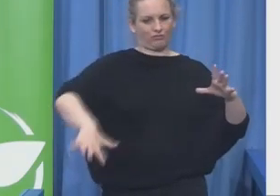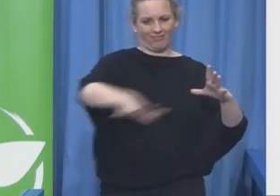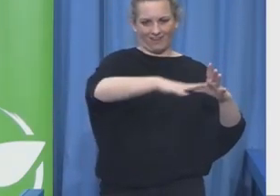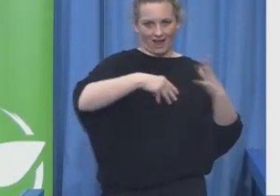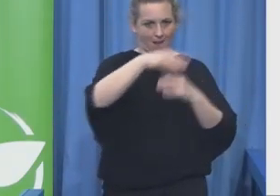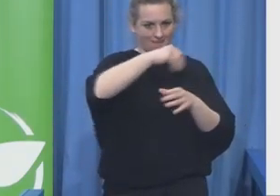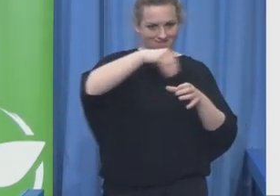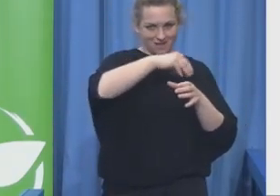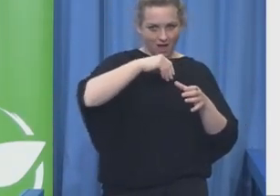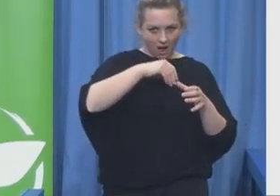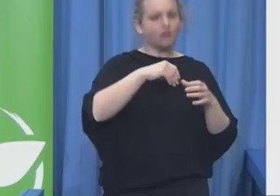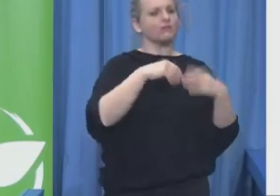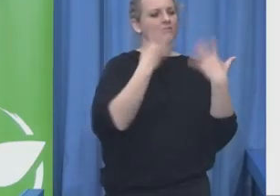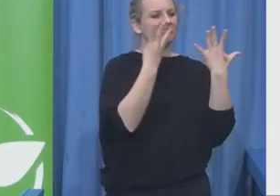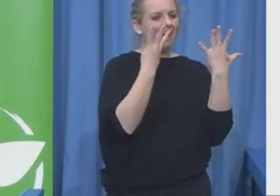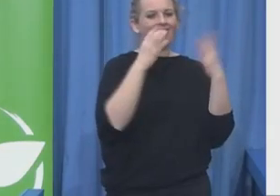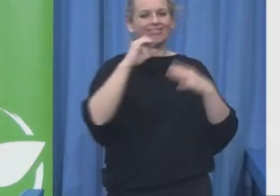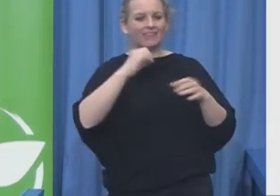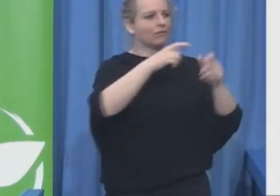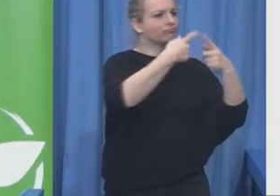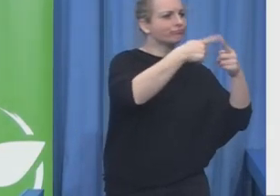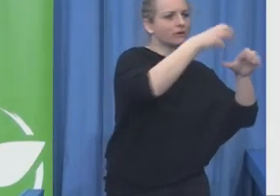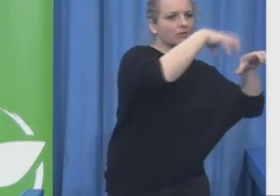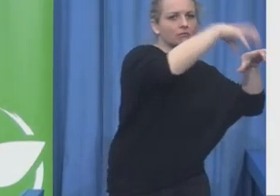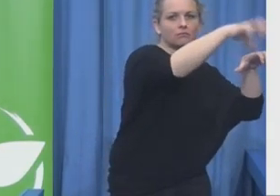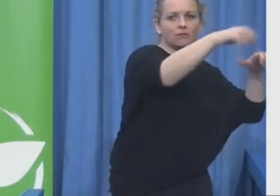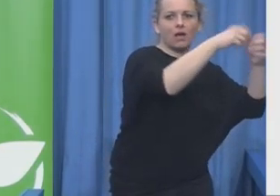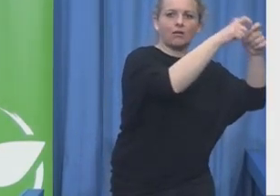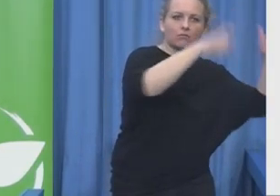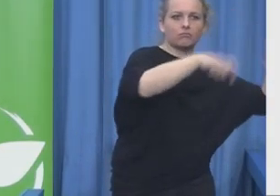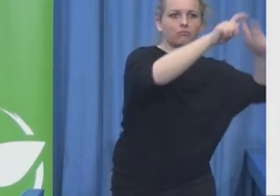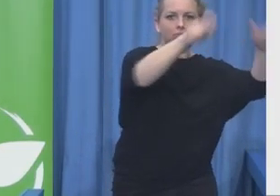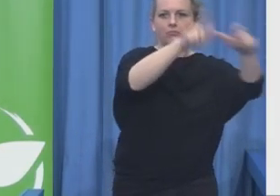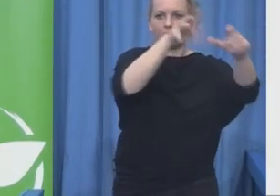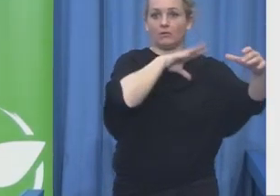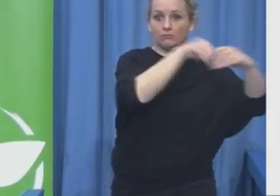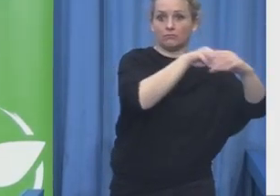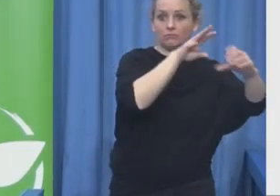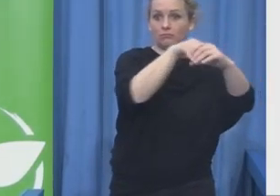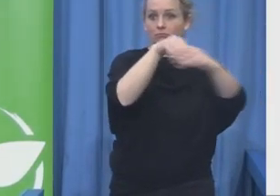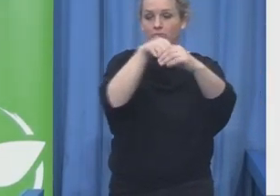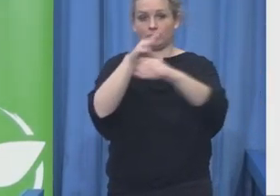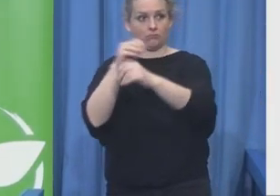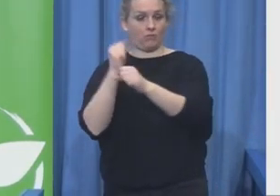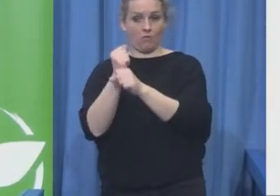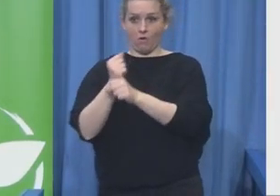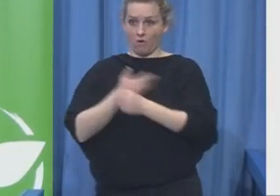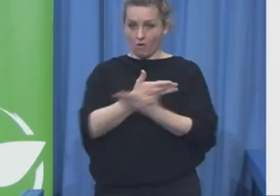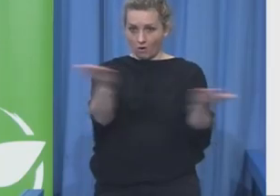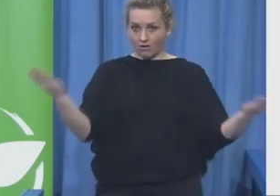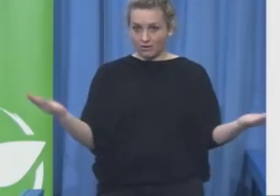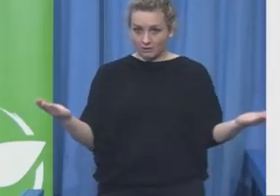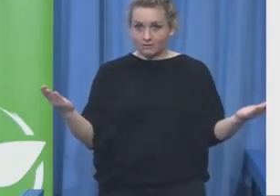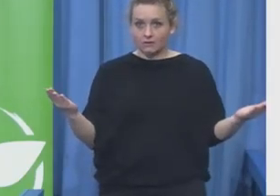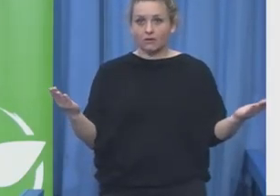vocational training centers across the country for 900 people, and training over 1,000 teachers of